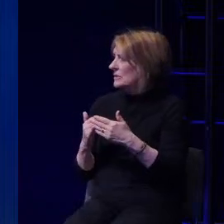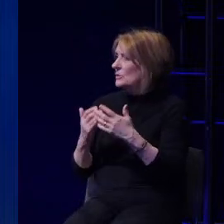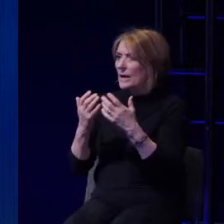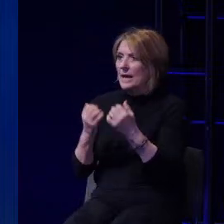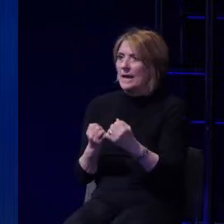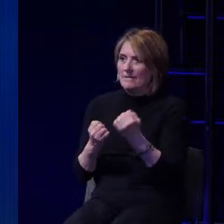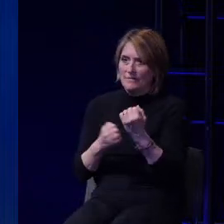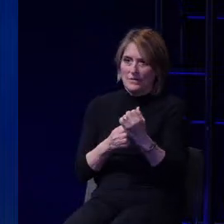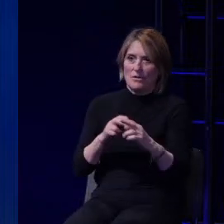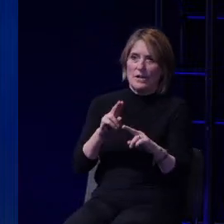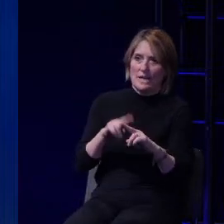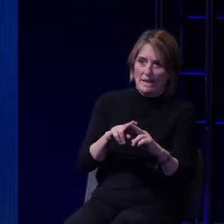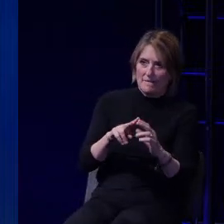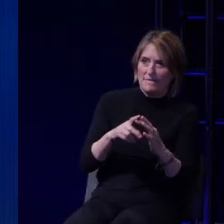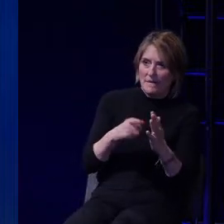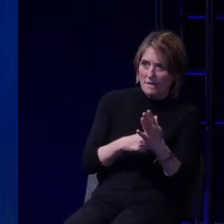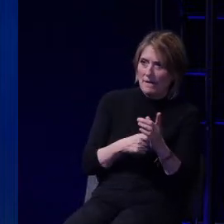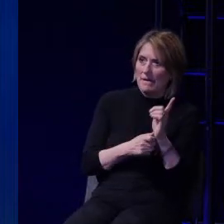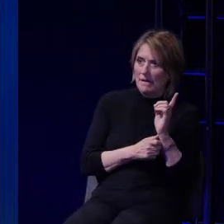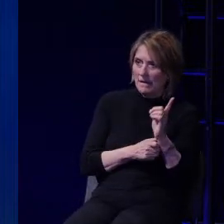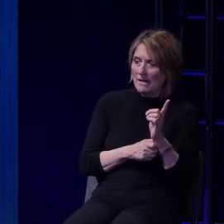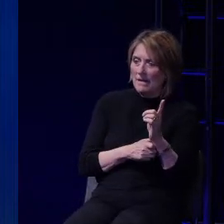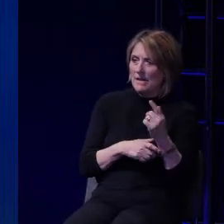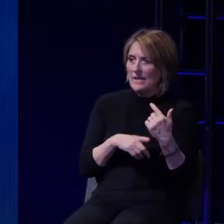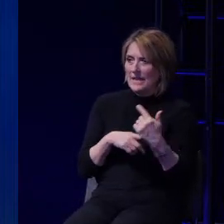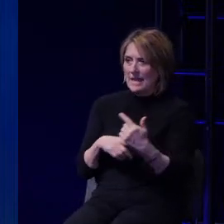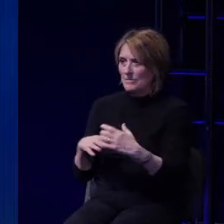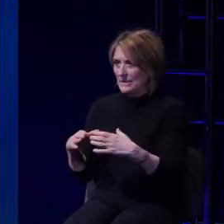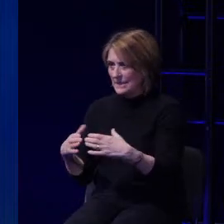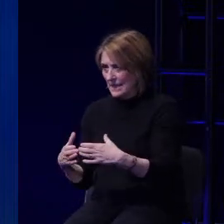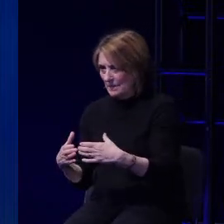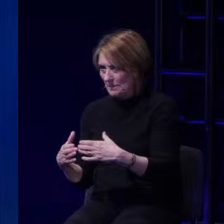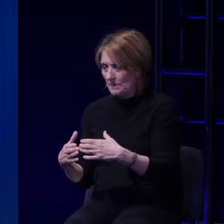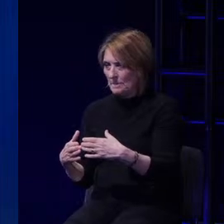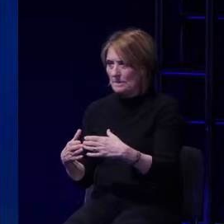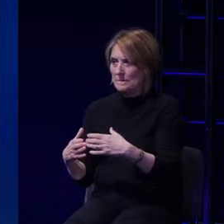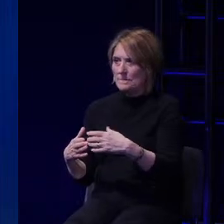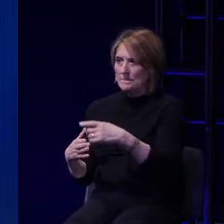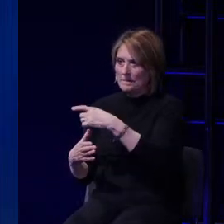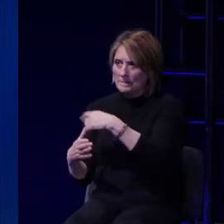your gaffer, your grip, your camera team, and your